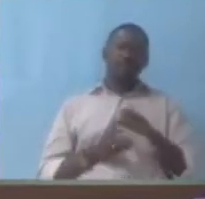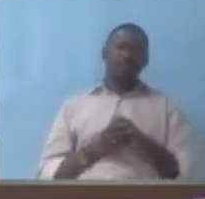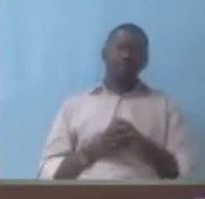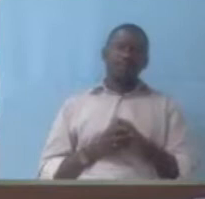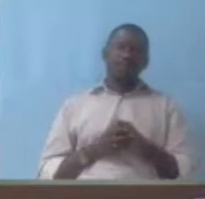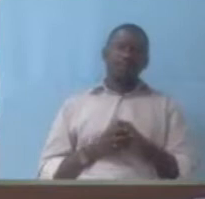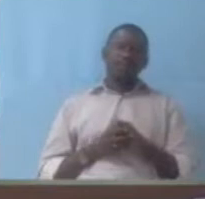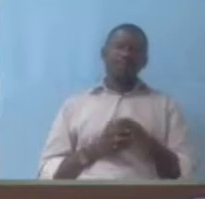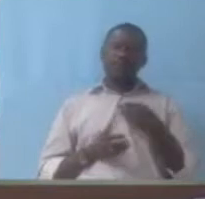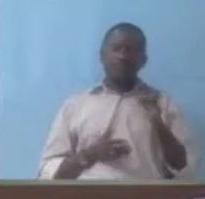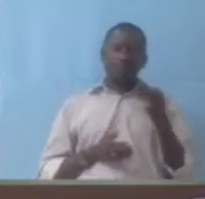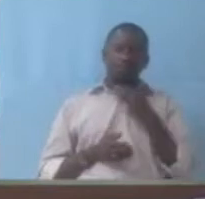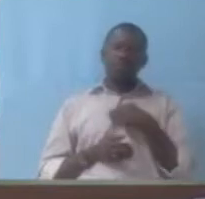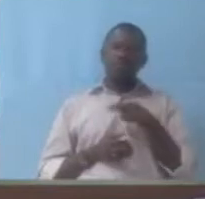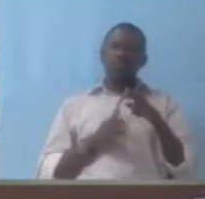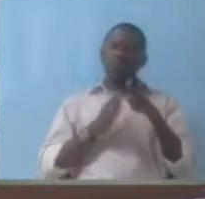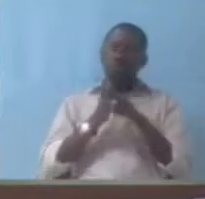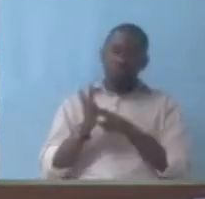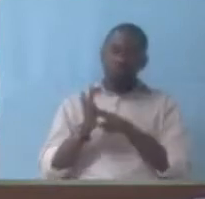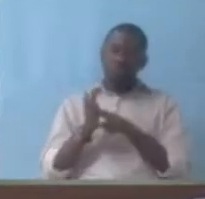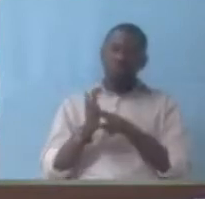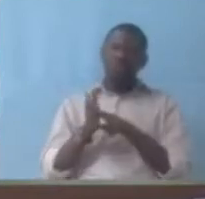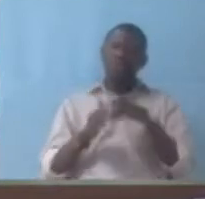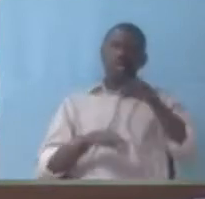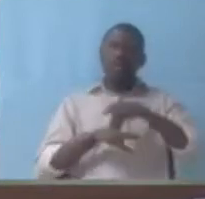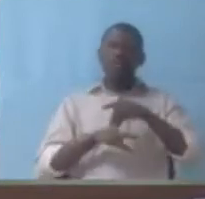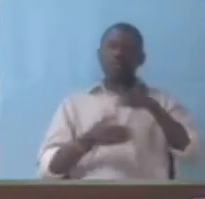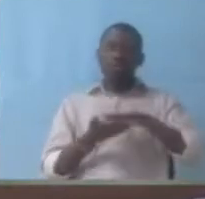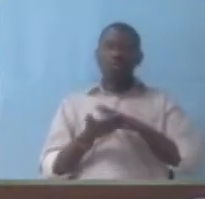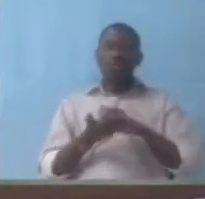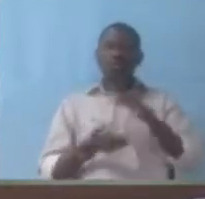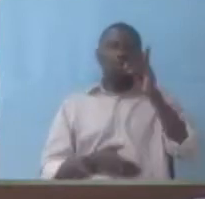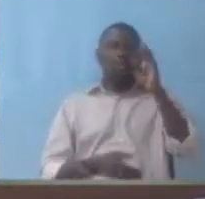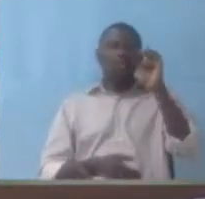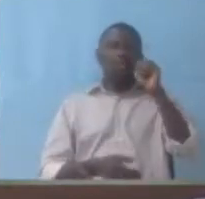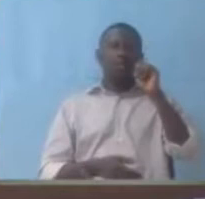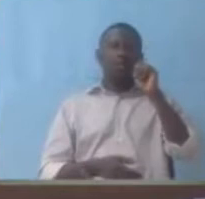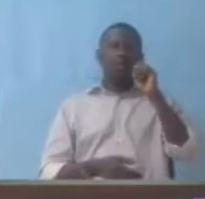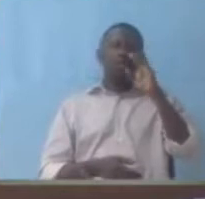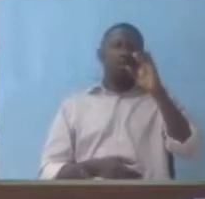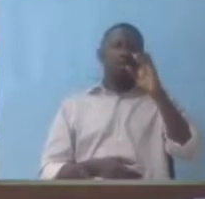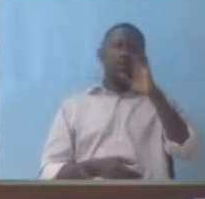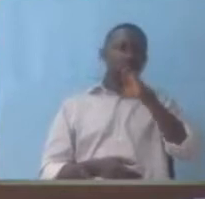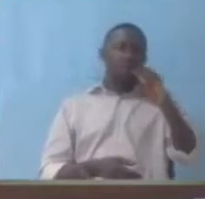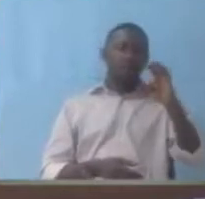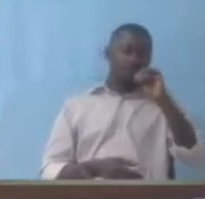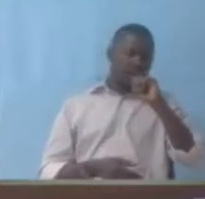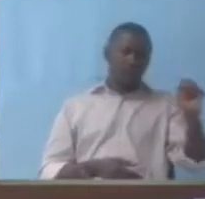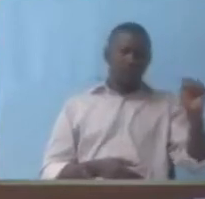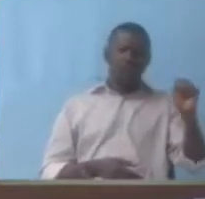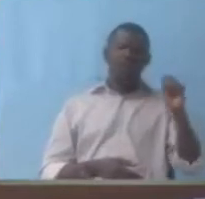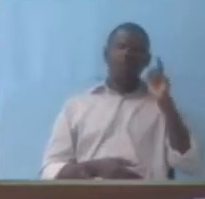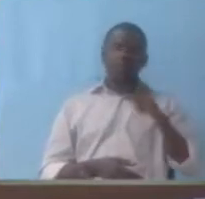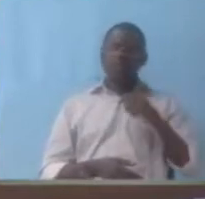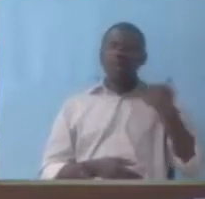They were going to rule by decree. But the public needed to know the rules of the game.